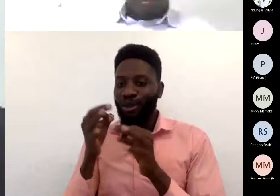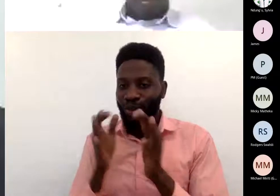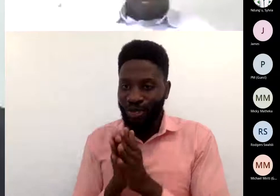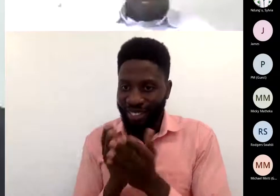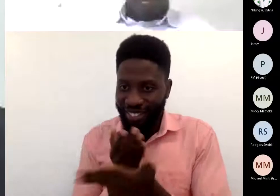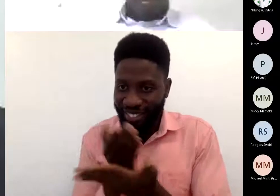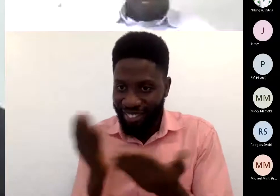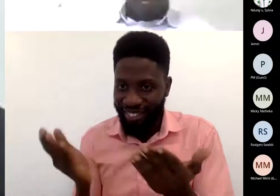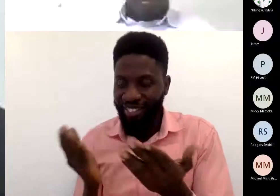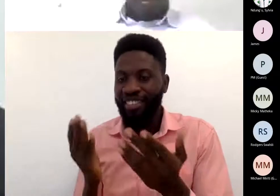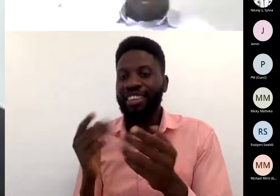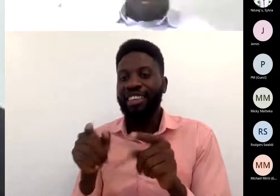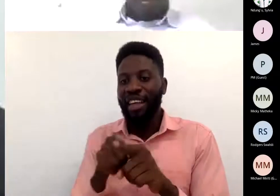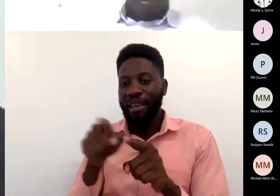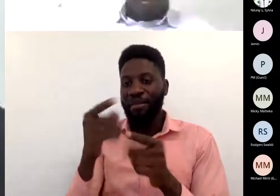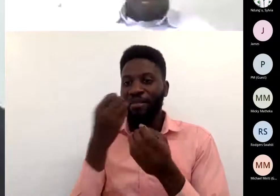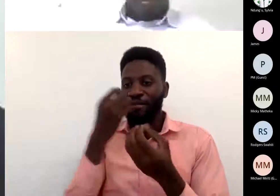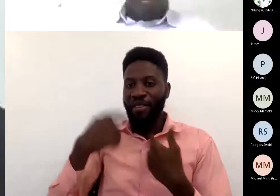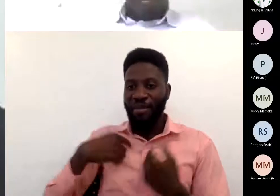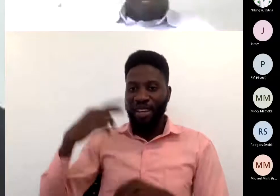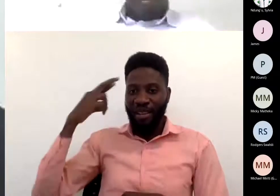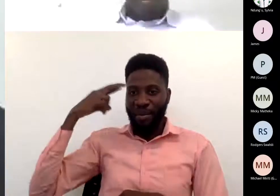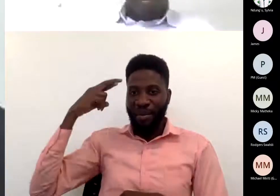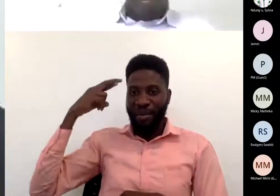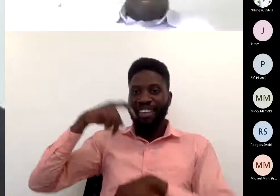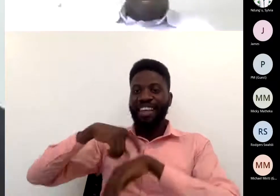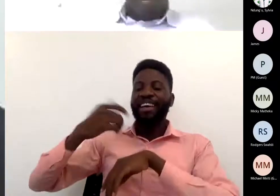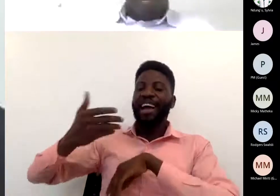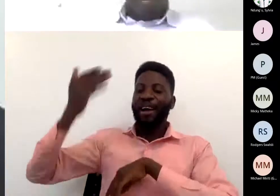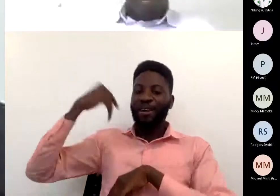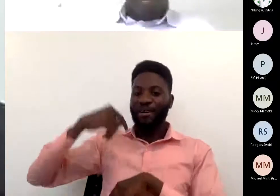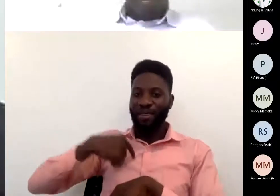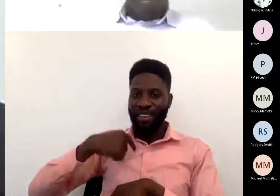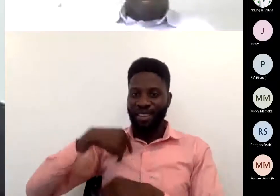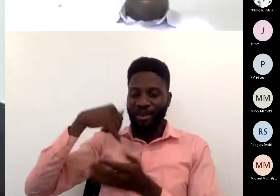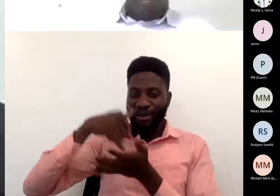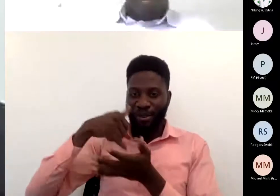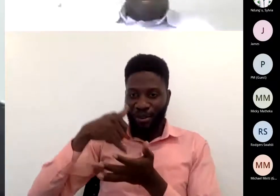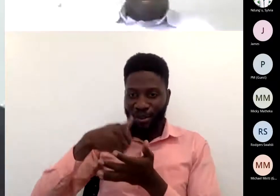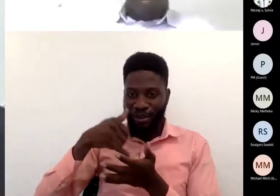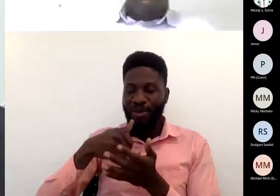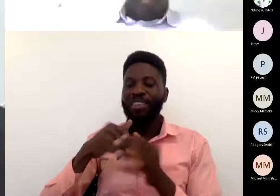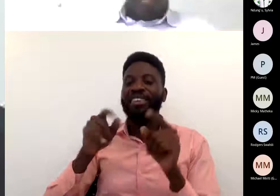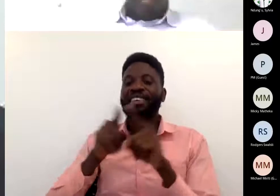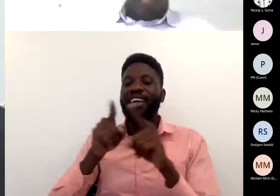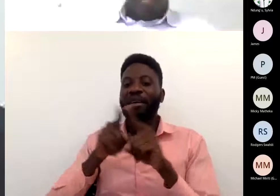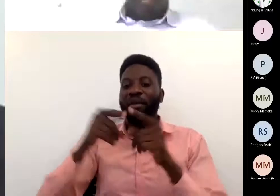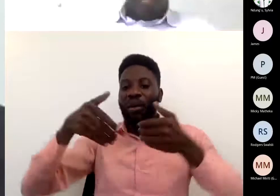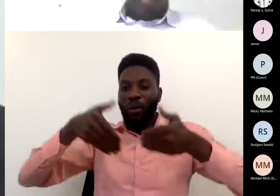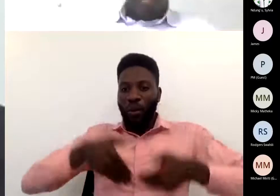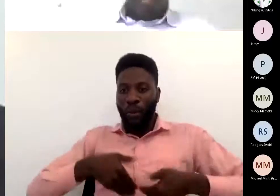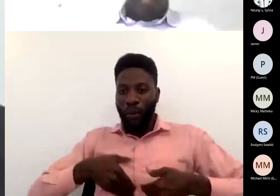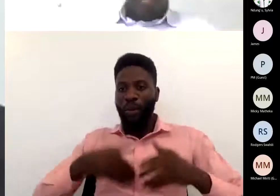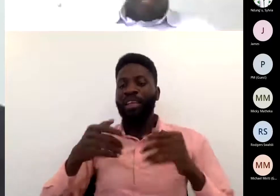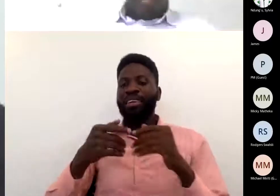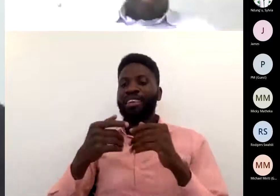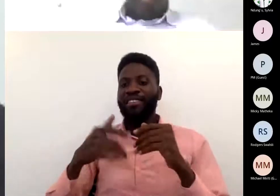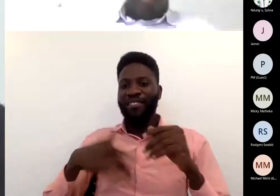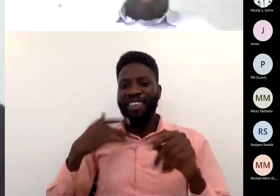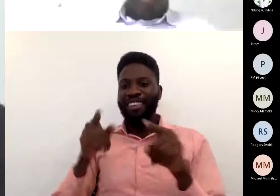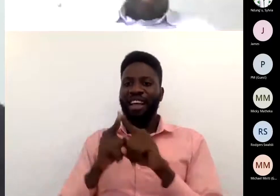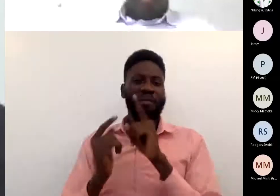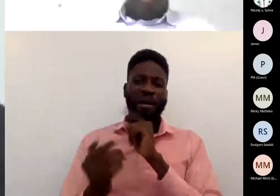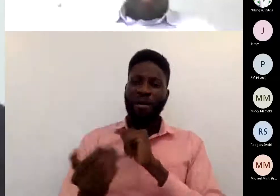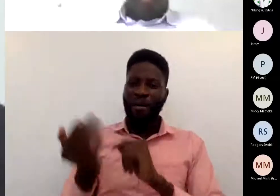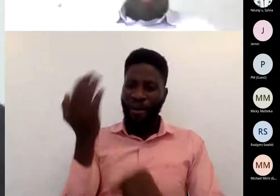bring back memories of when I was at this particular stage of my life, which seems like so long time ago